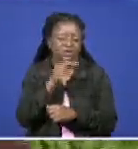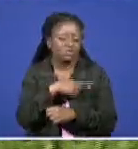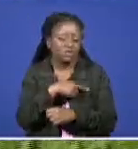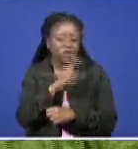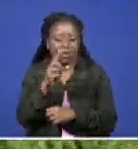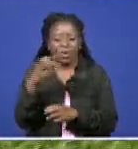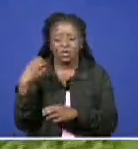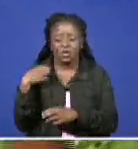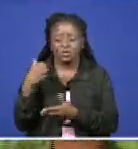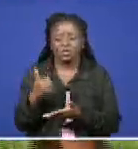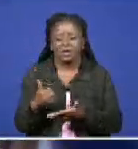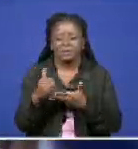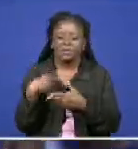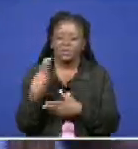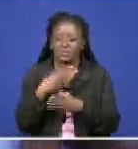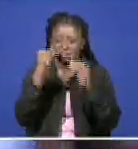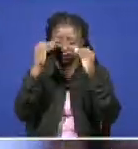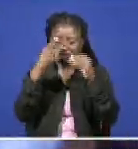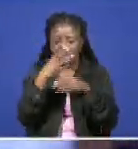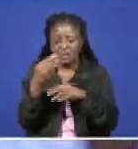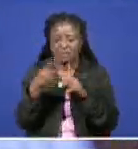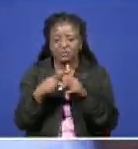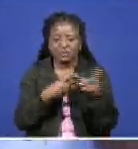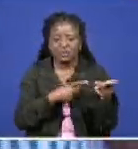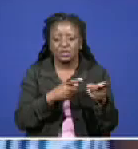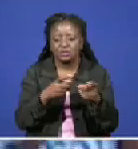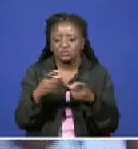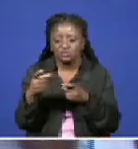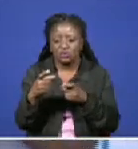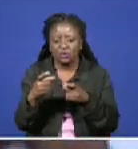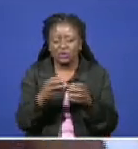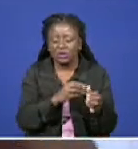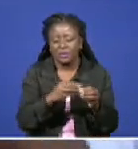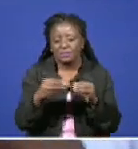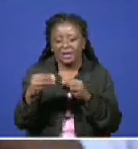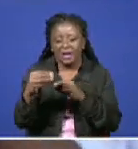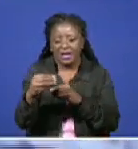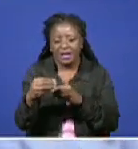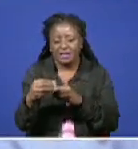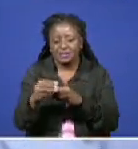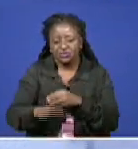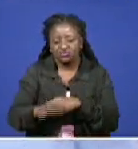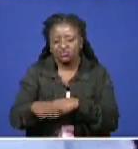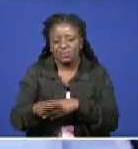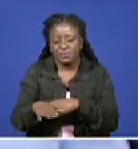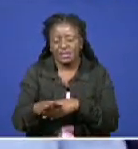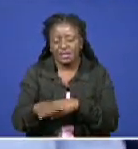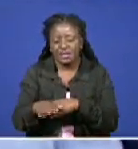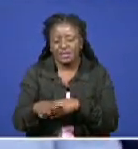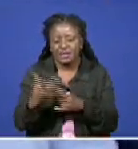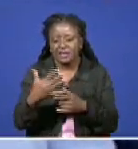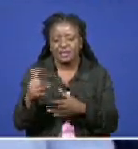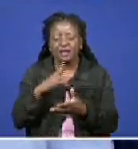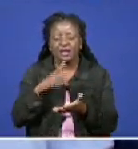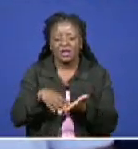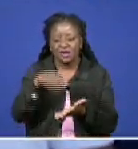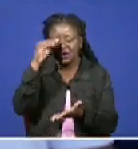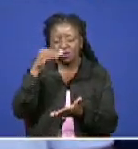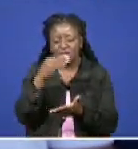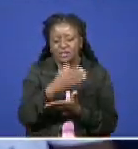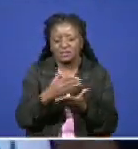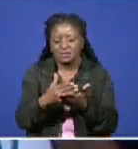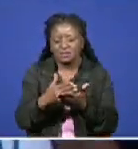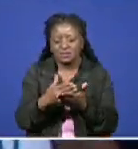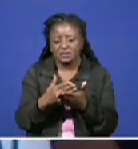Basically, we're teaching them to control, pass, they're dribbling. They're learning certain steps as